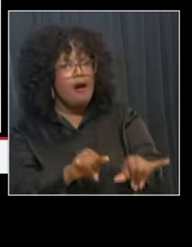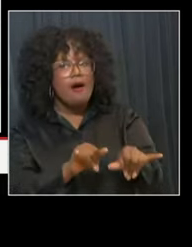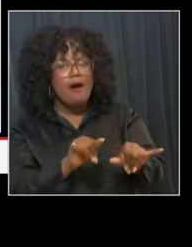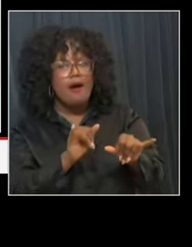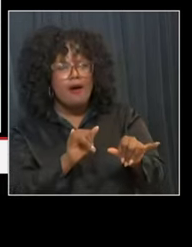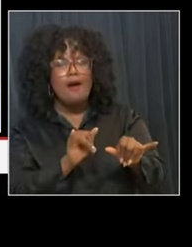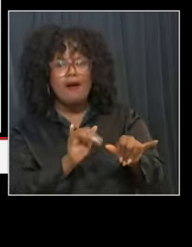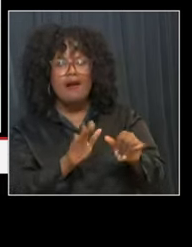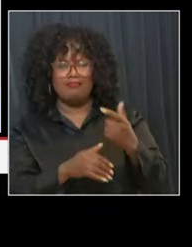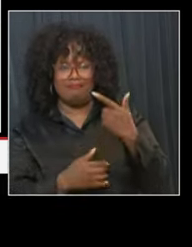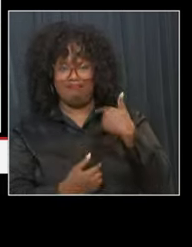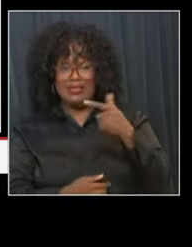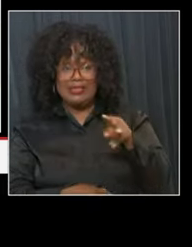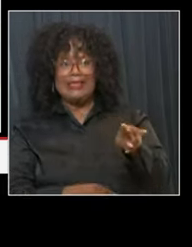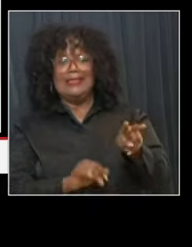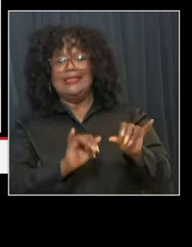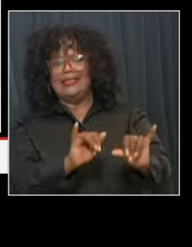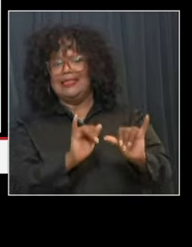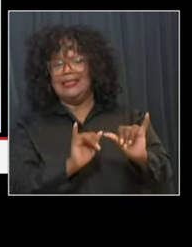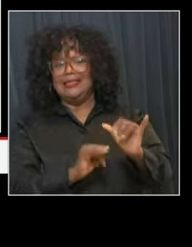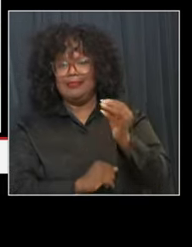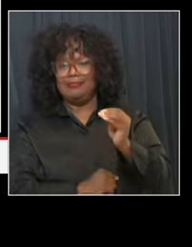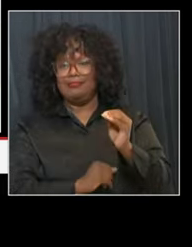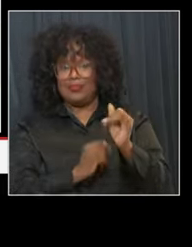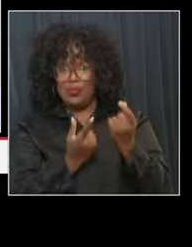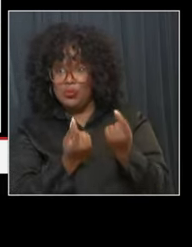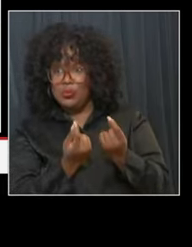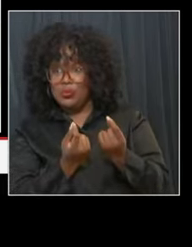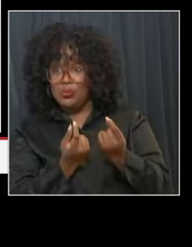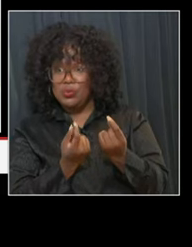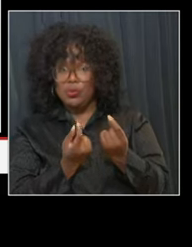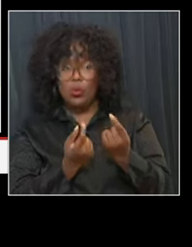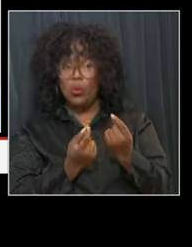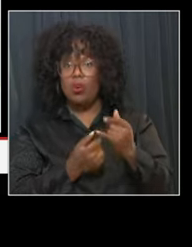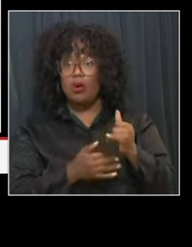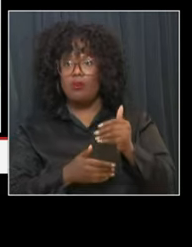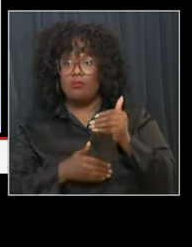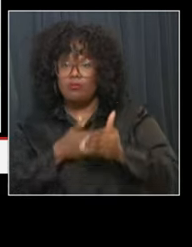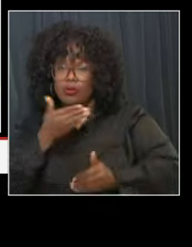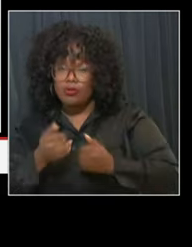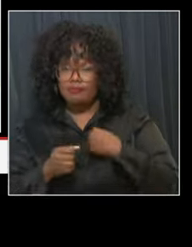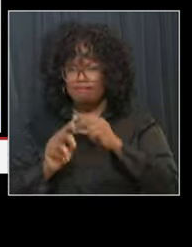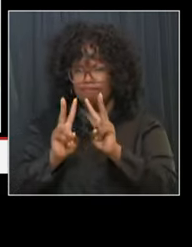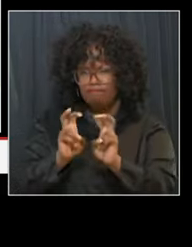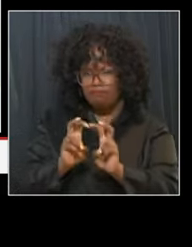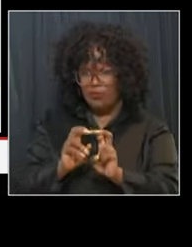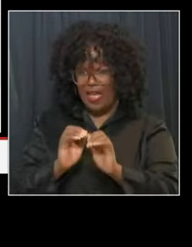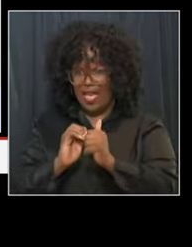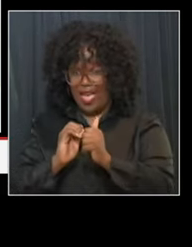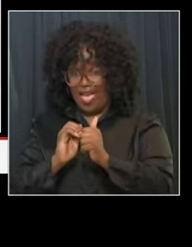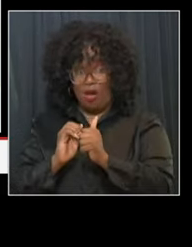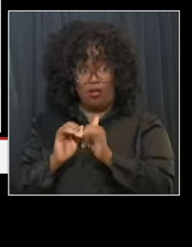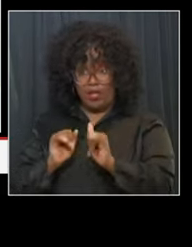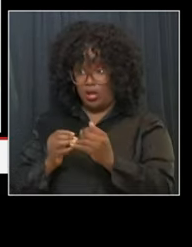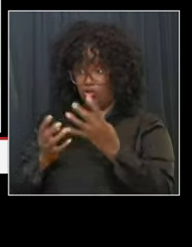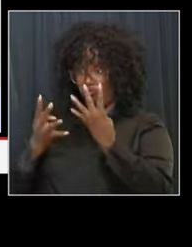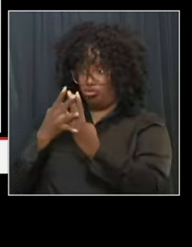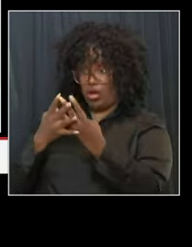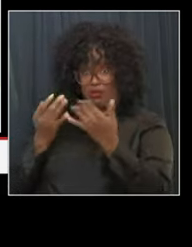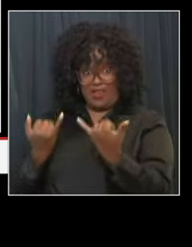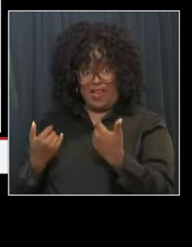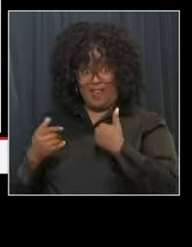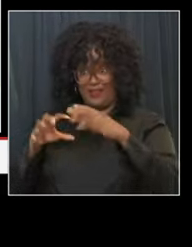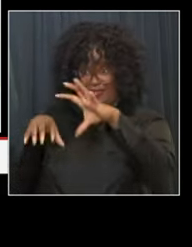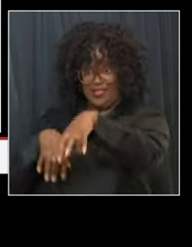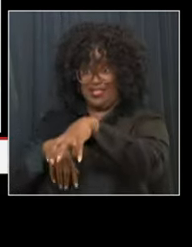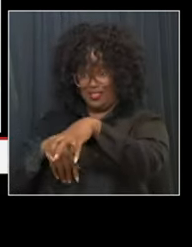years now, really clarified the amount of investment needed to actually build enough beds to close the current jail, it went up to about $1.4